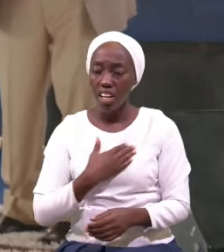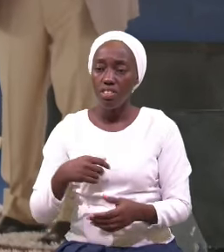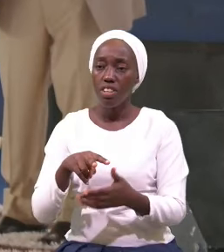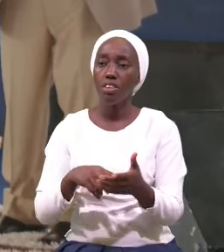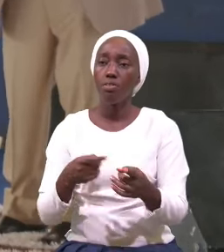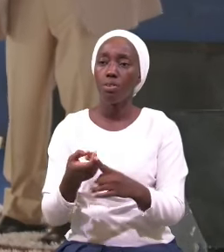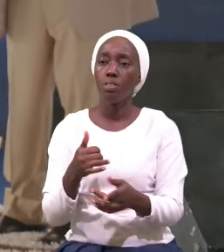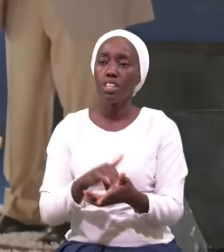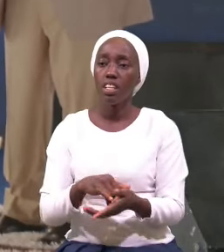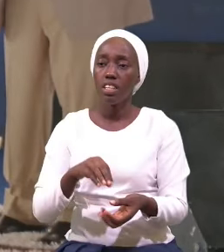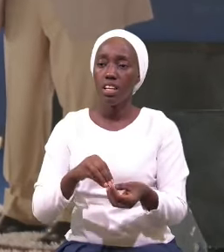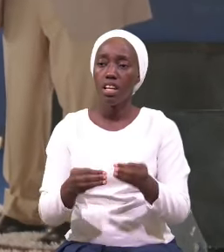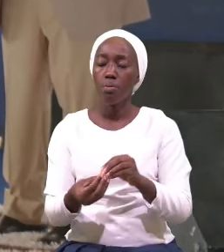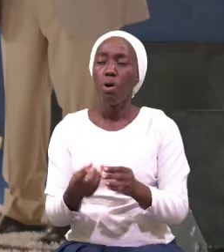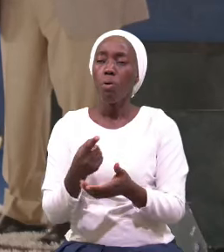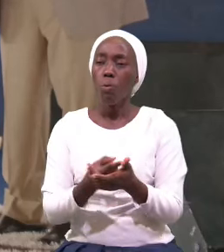What did they do?